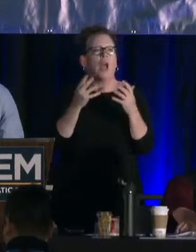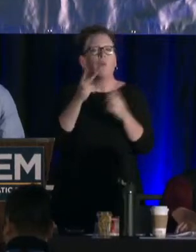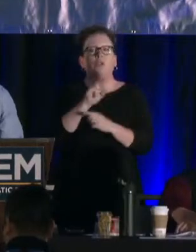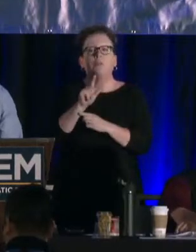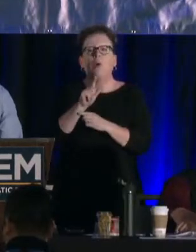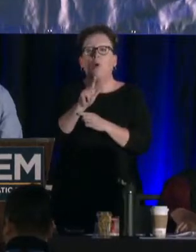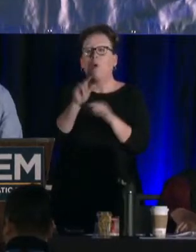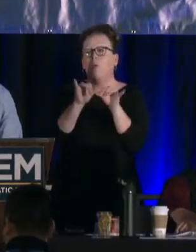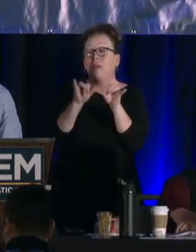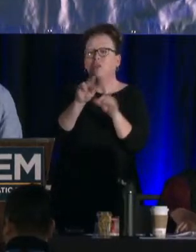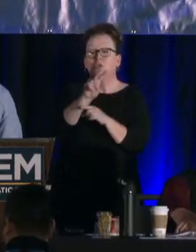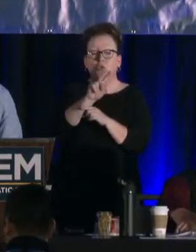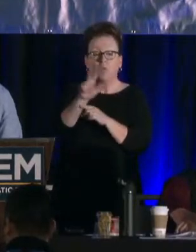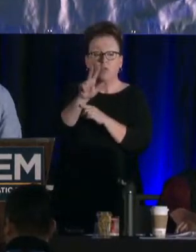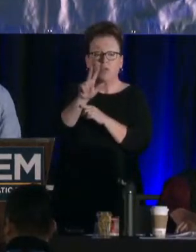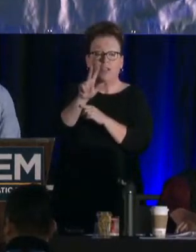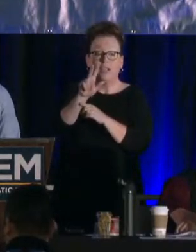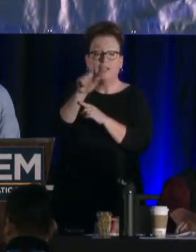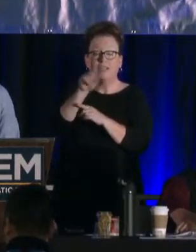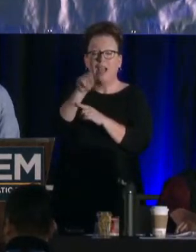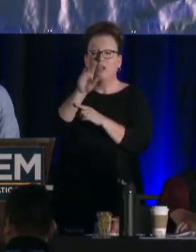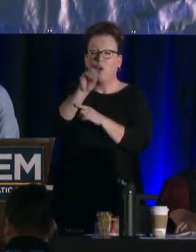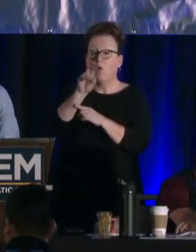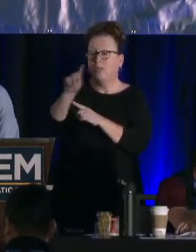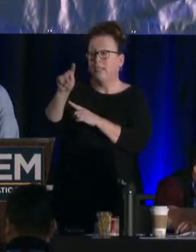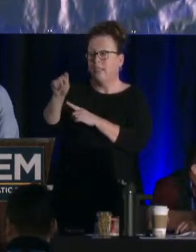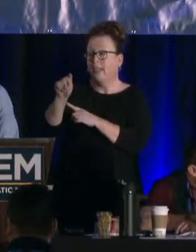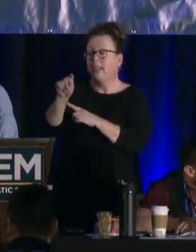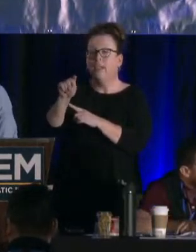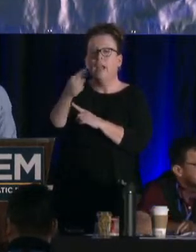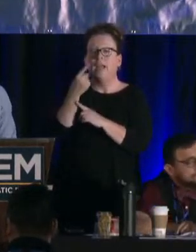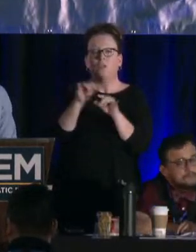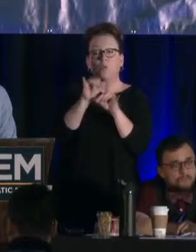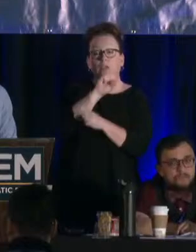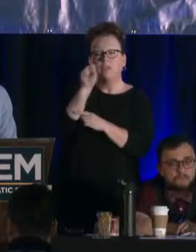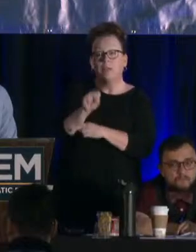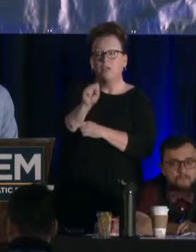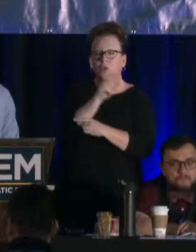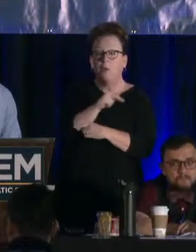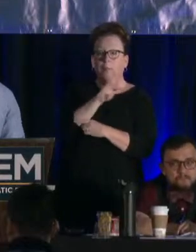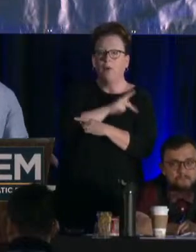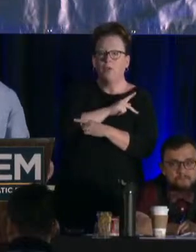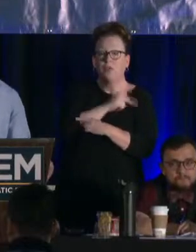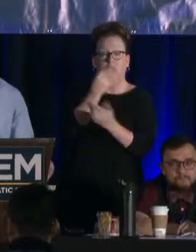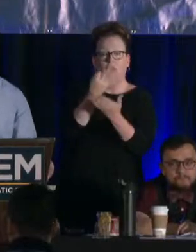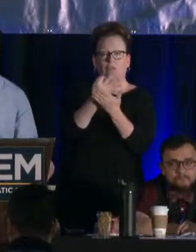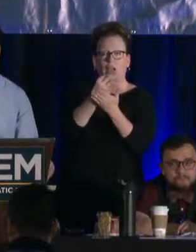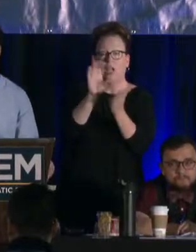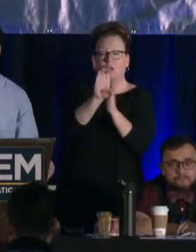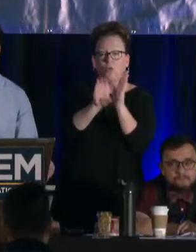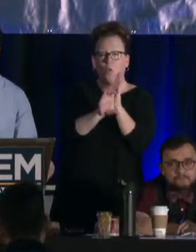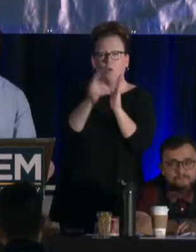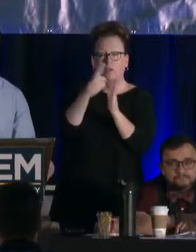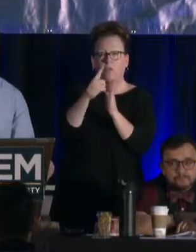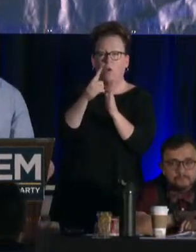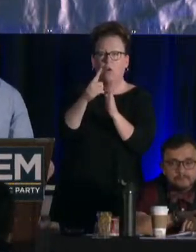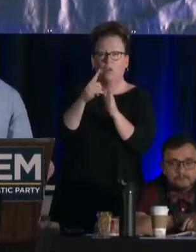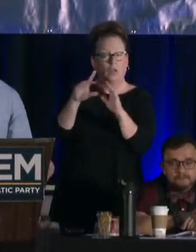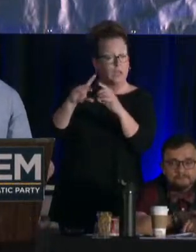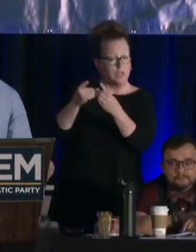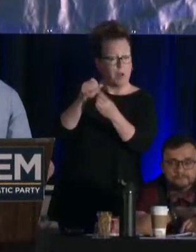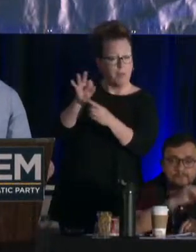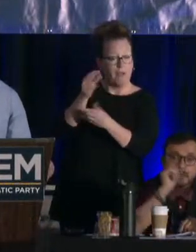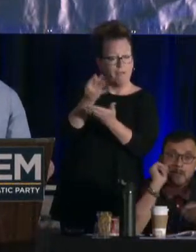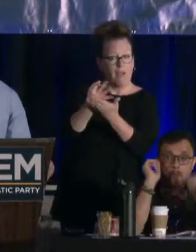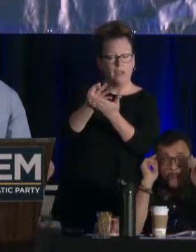Measure 23-0022, adds one semester personal finance course to high school graduation requirements. Okay.